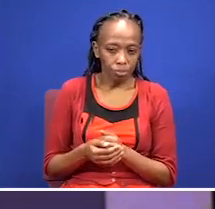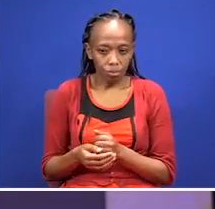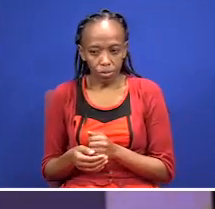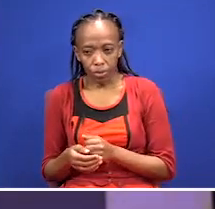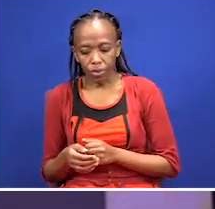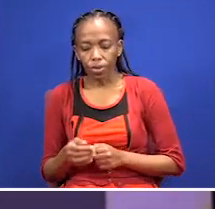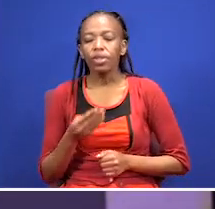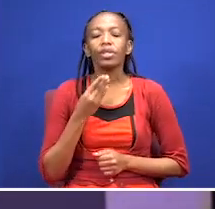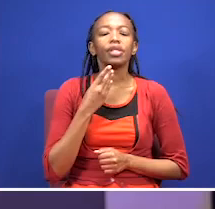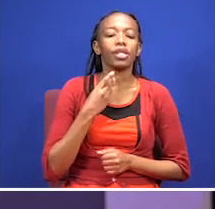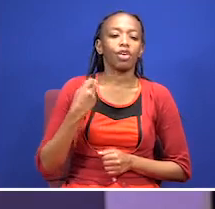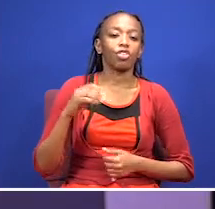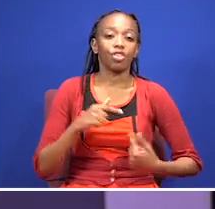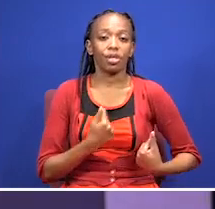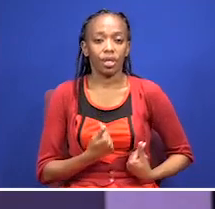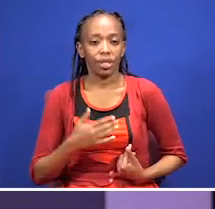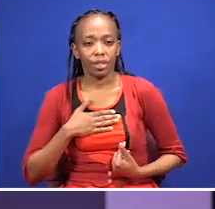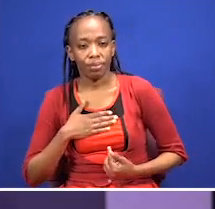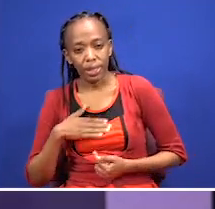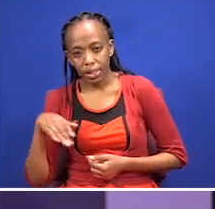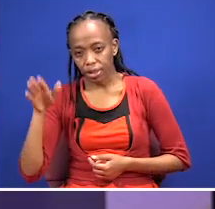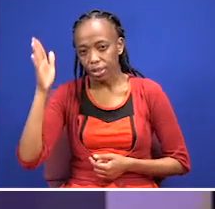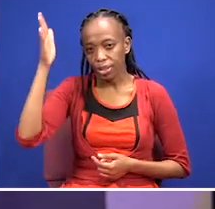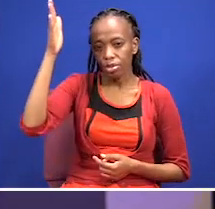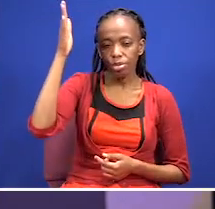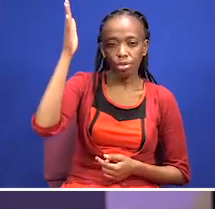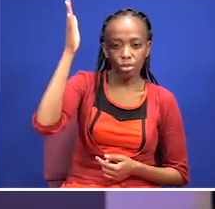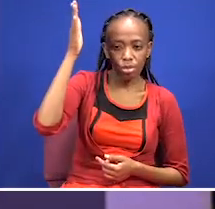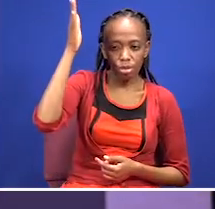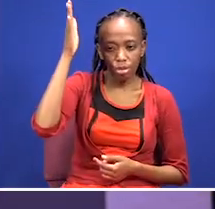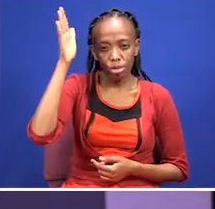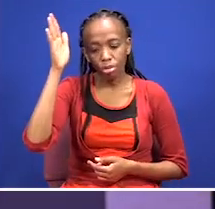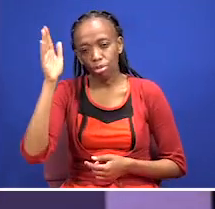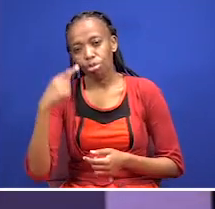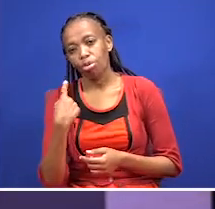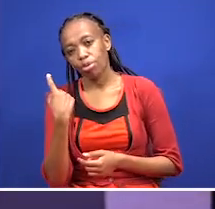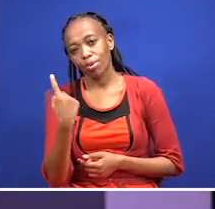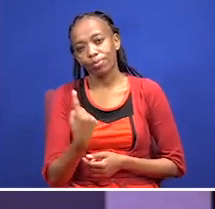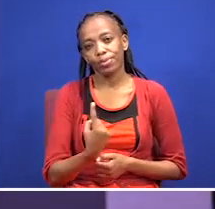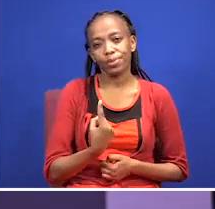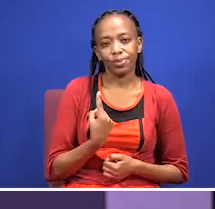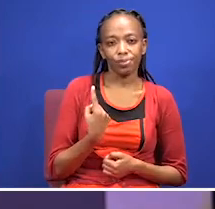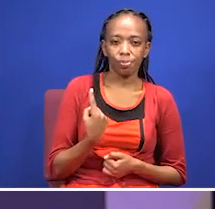shauku ya moyo wangu ni wewe wewe tu